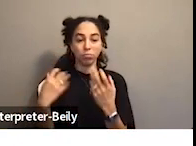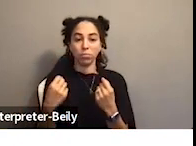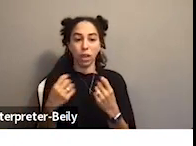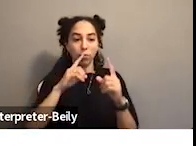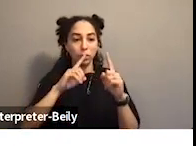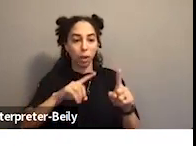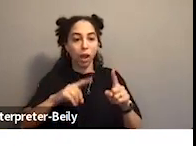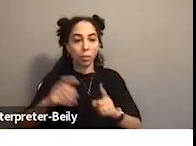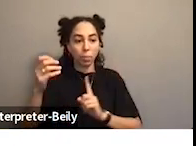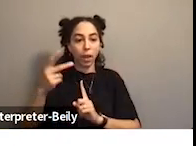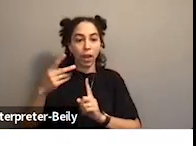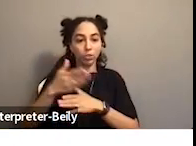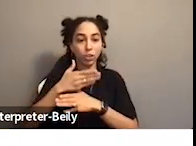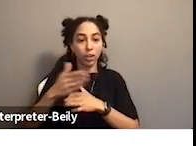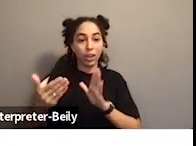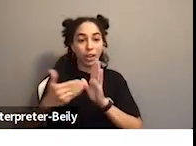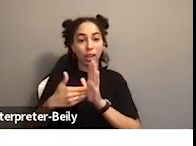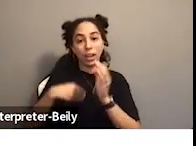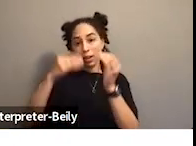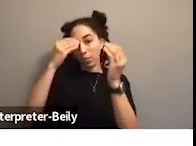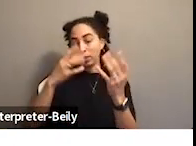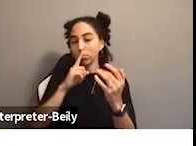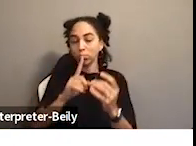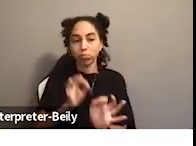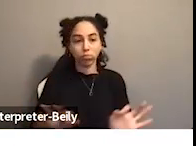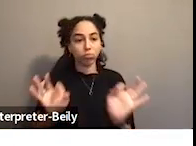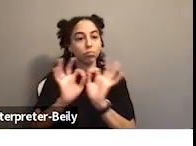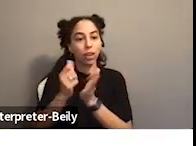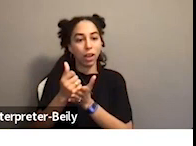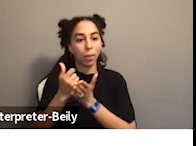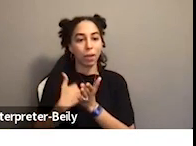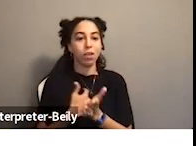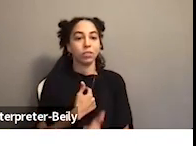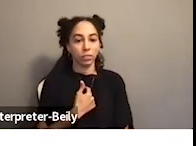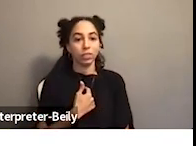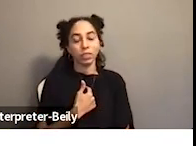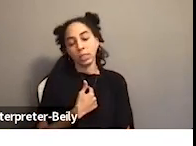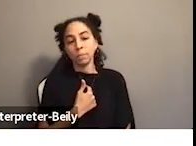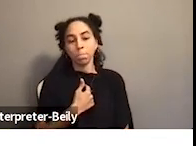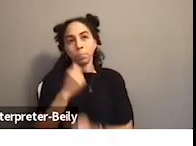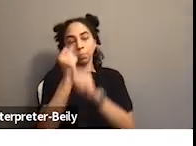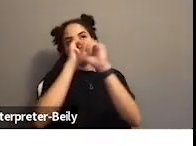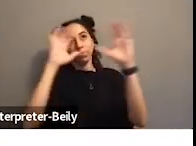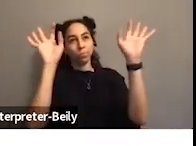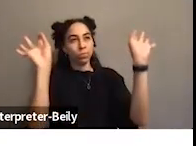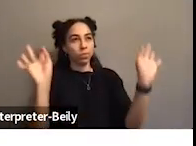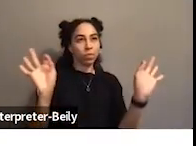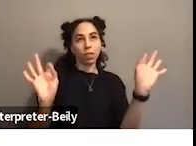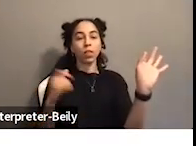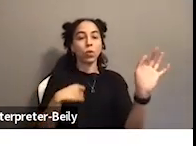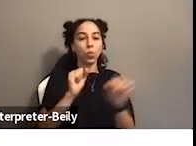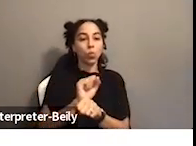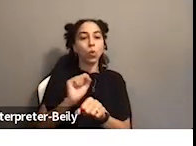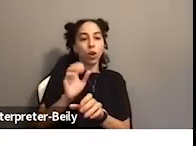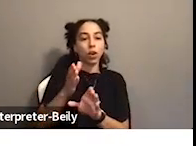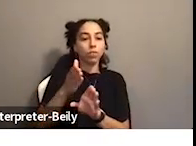back, sharing, again, information vital to helping us frame future work around workforce initiatives.